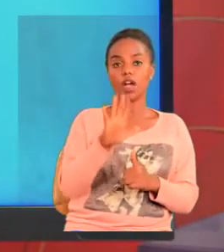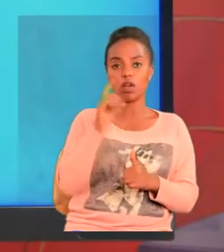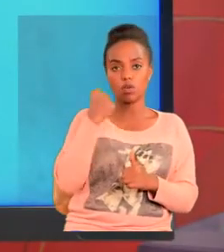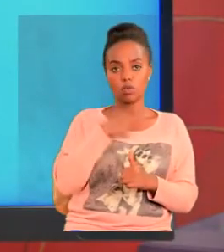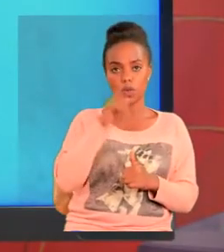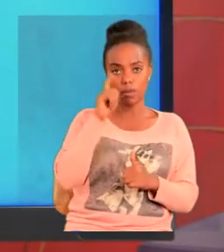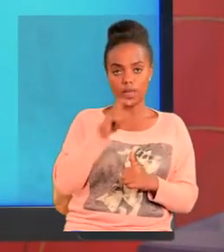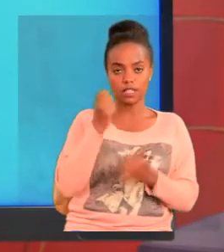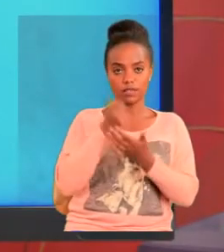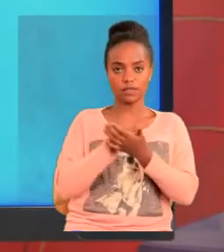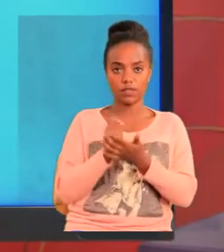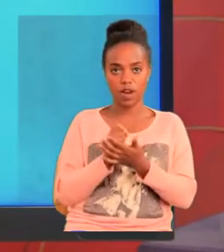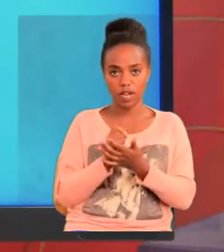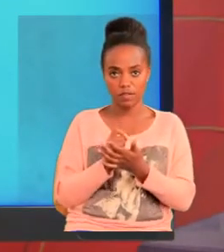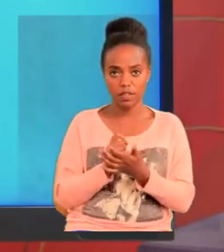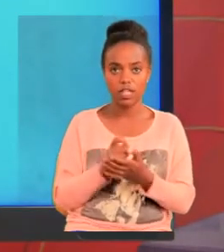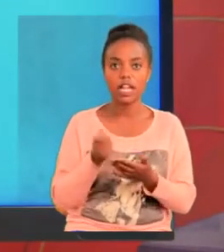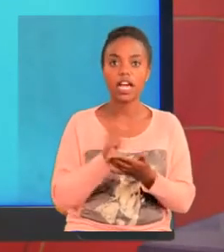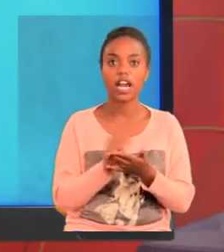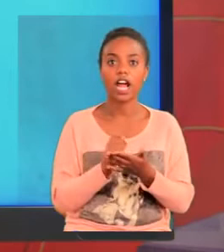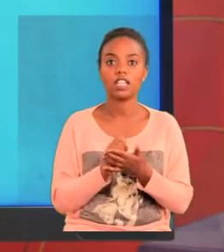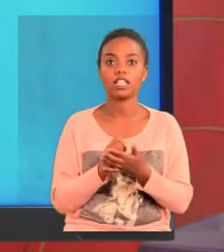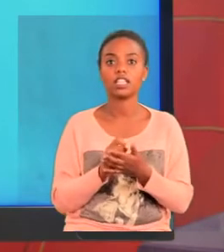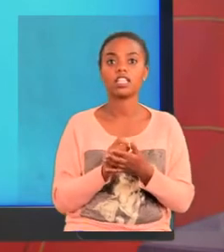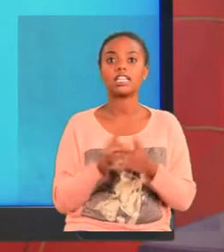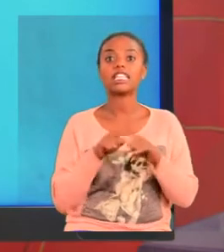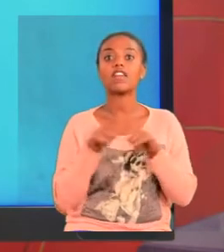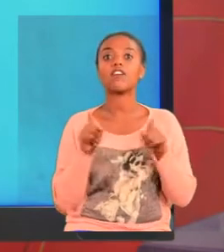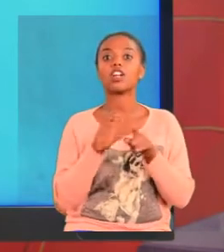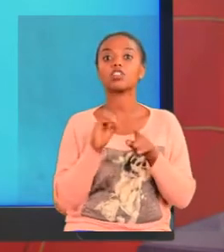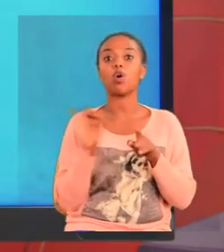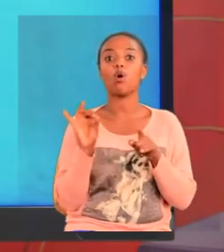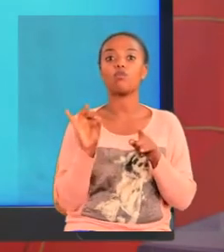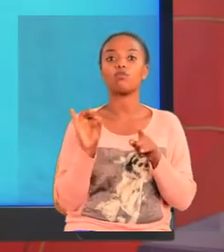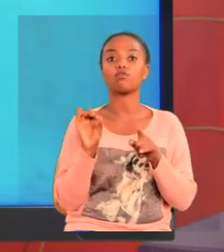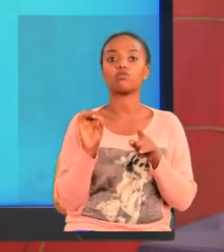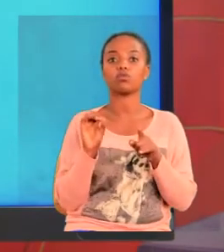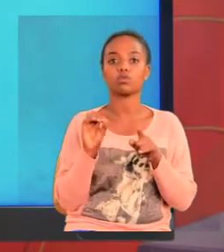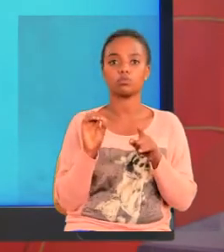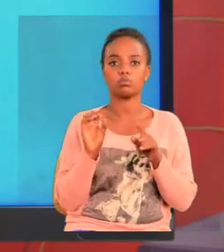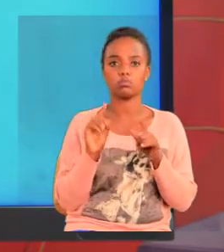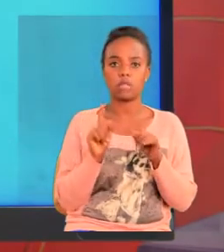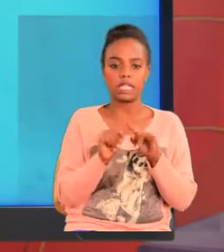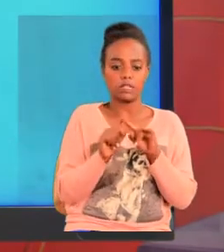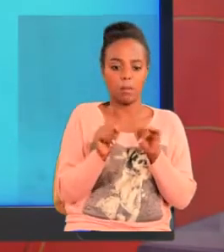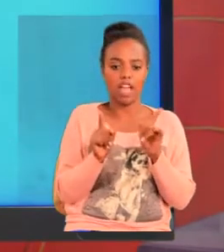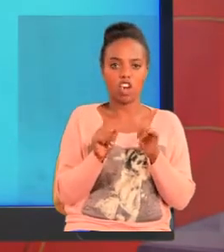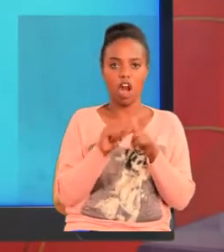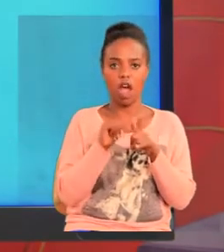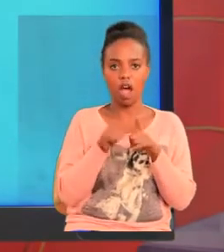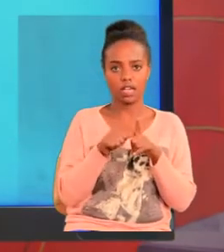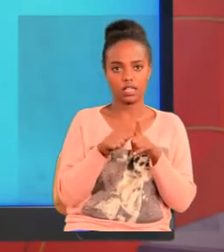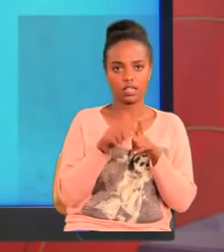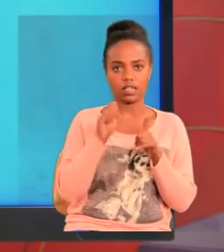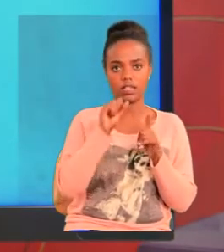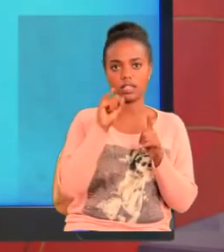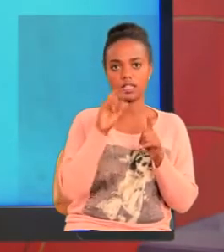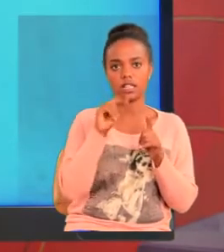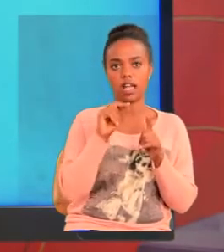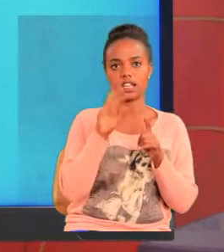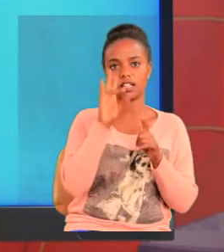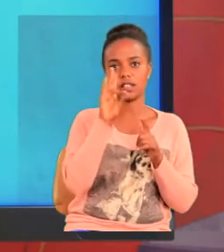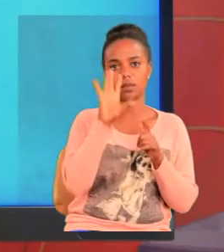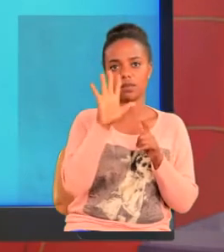this 75 as the sum or difference of two special angles. So sine 75 can be written in this